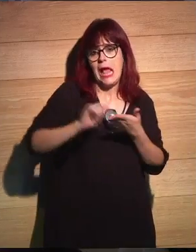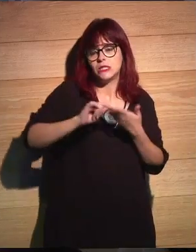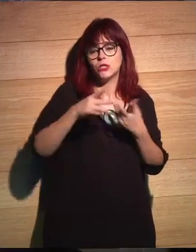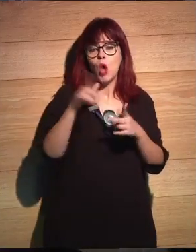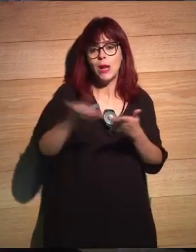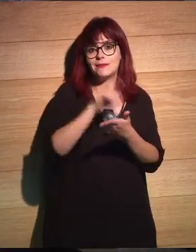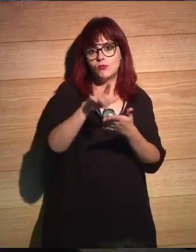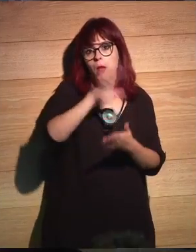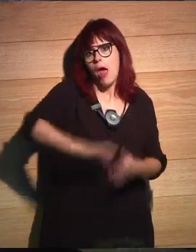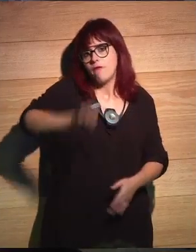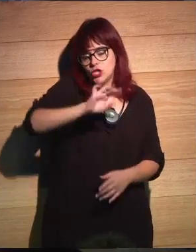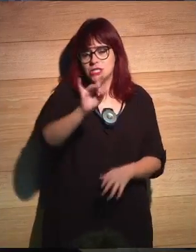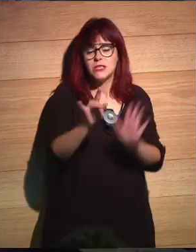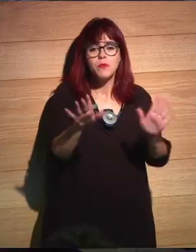boom